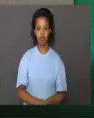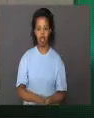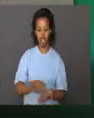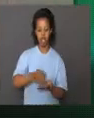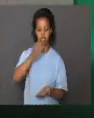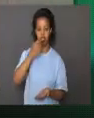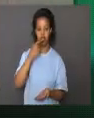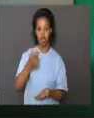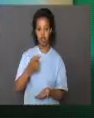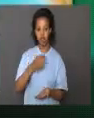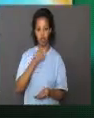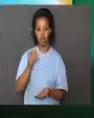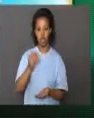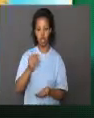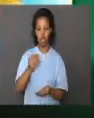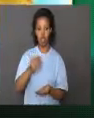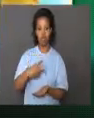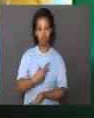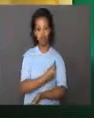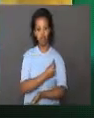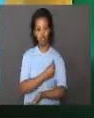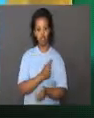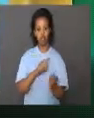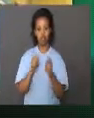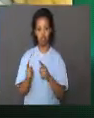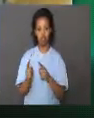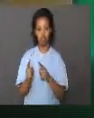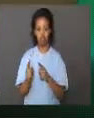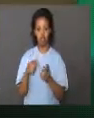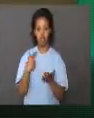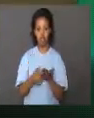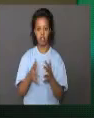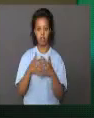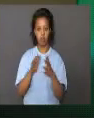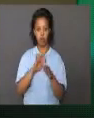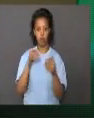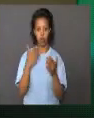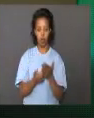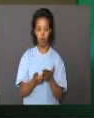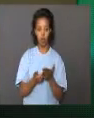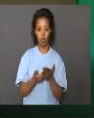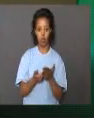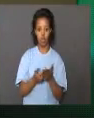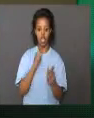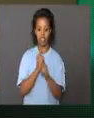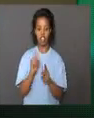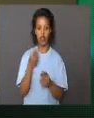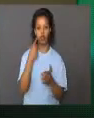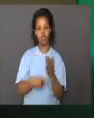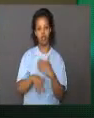Cylinders, pipettes, and syringes are tools utilized for